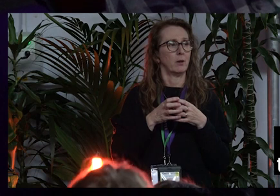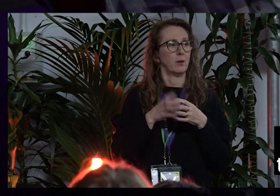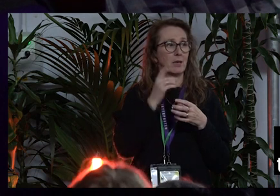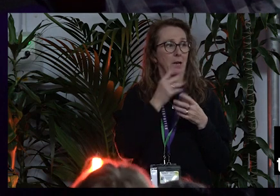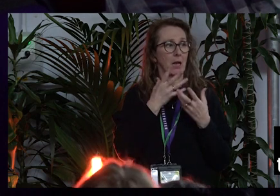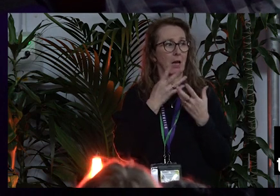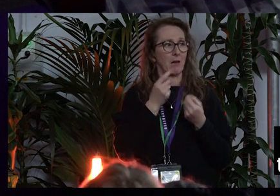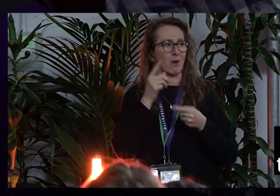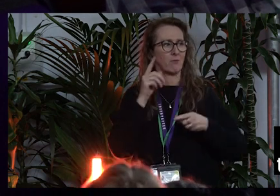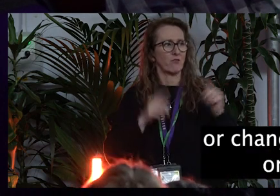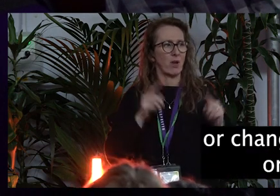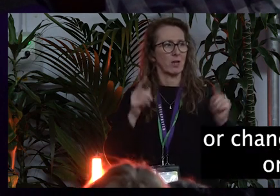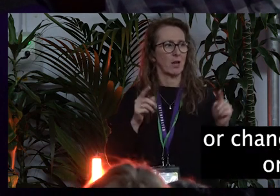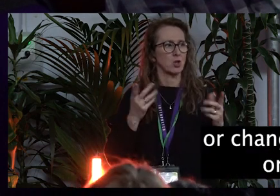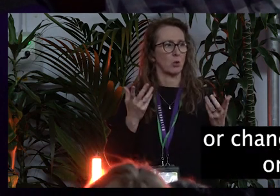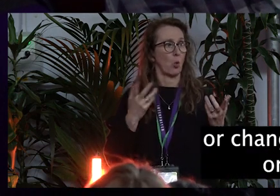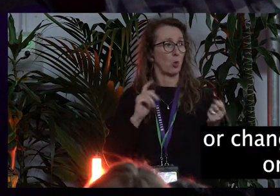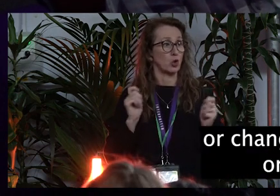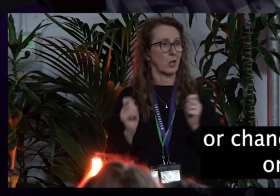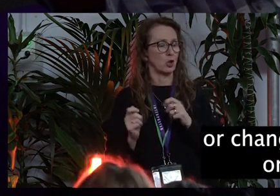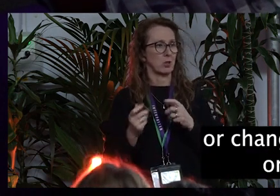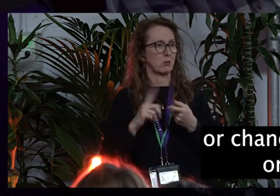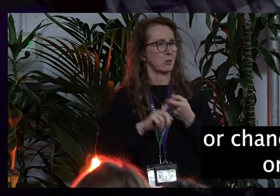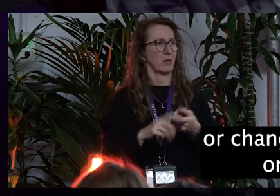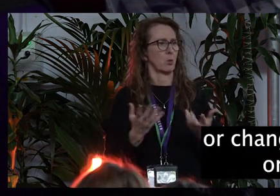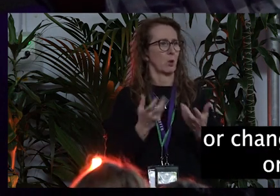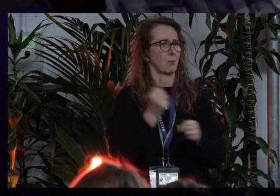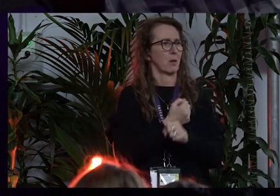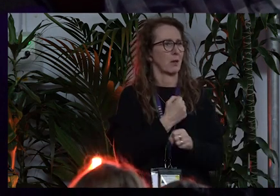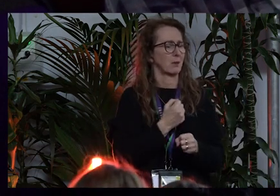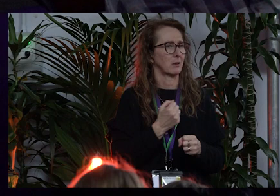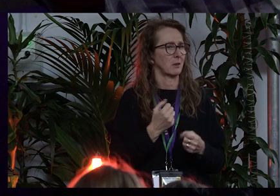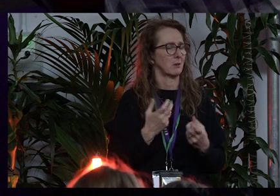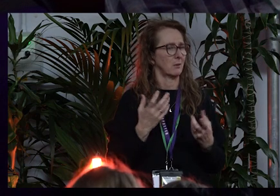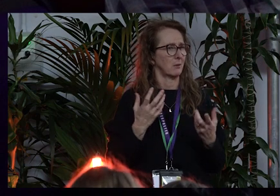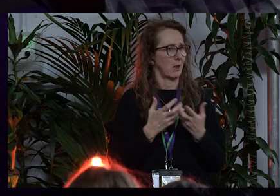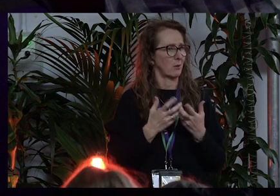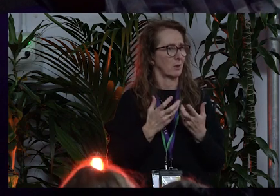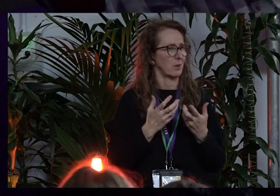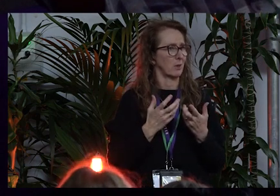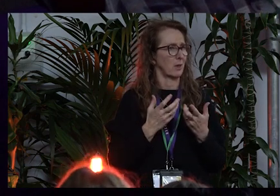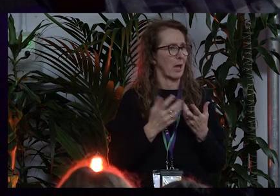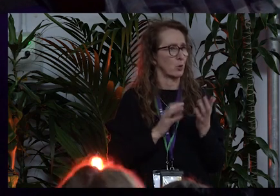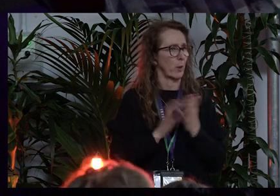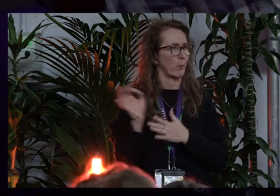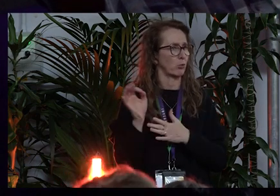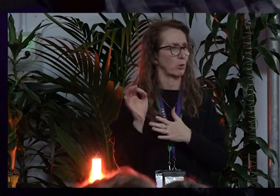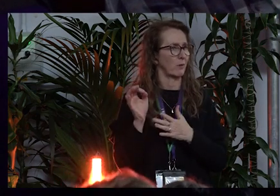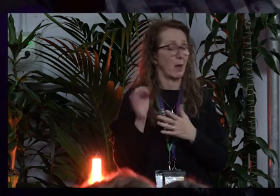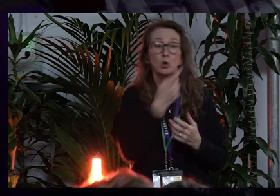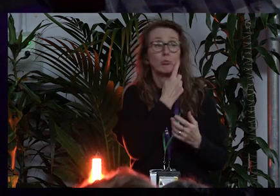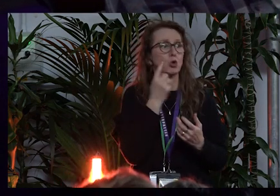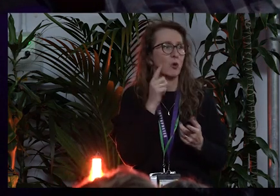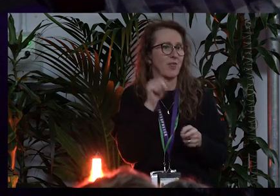variation or like or changes depending on where it's made, or do you know what I mean? How do you kind of prove that that's